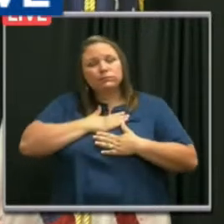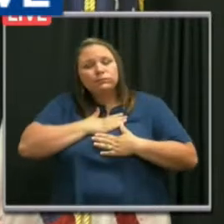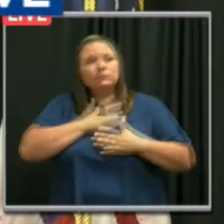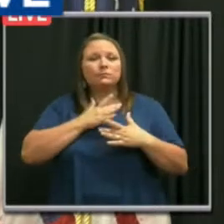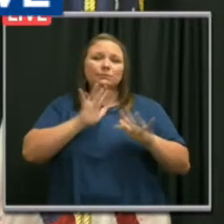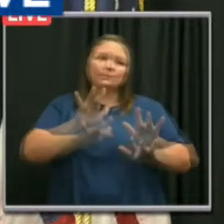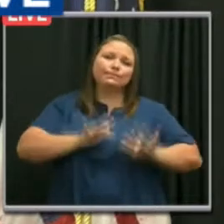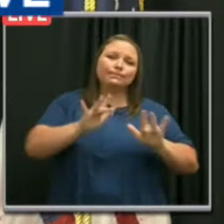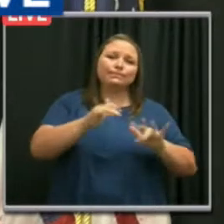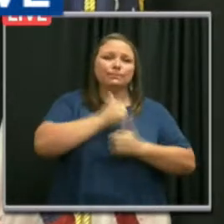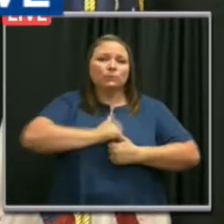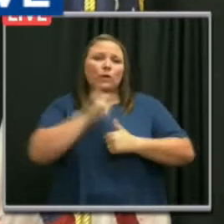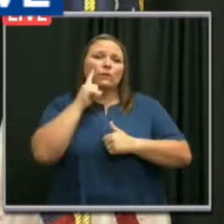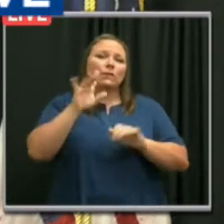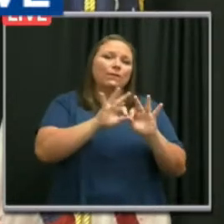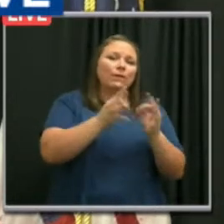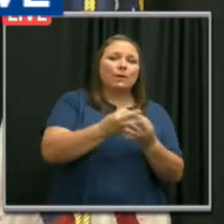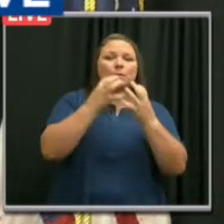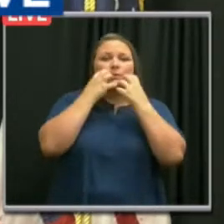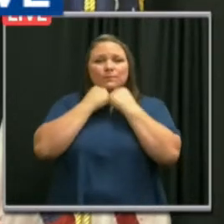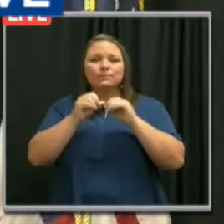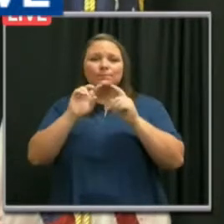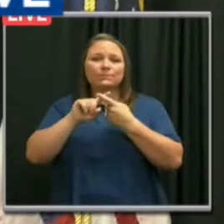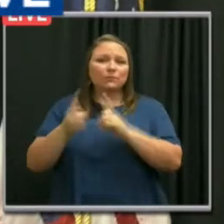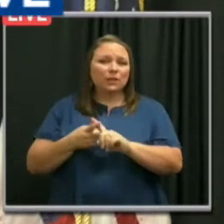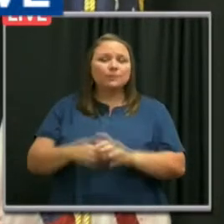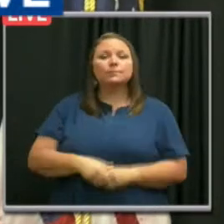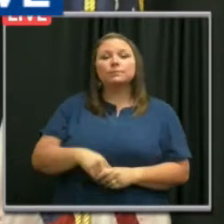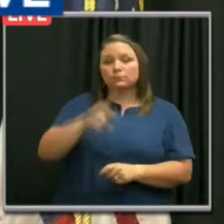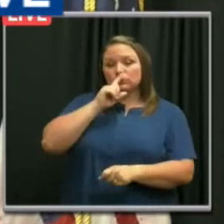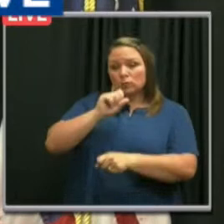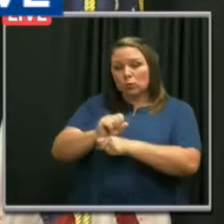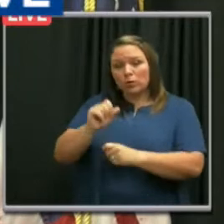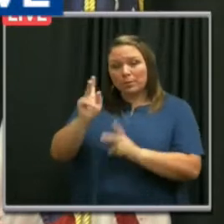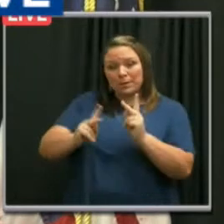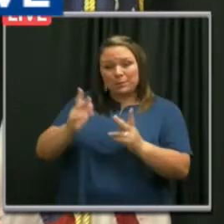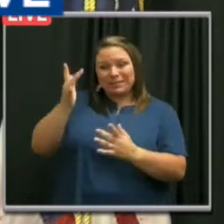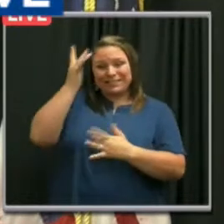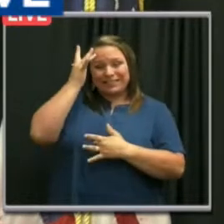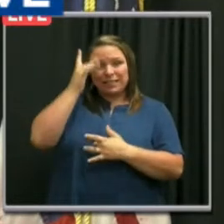with their family and friends. Of the confirmed cases,